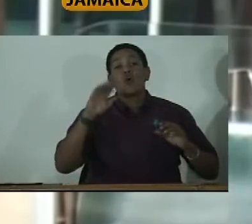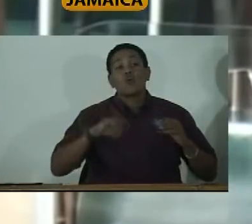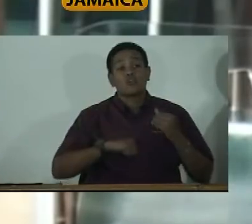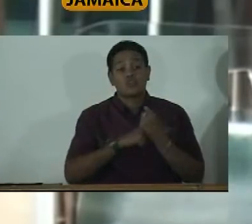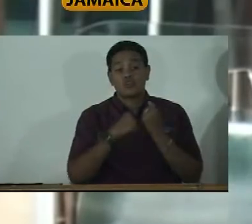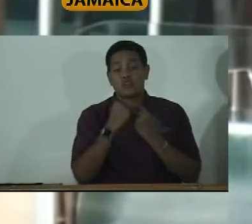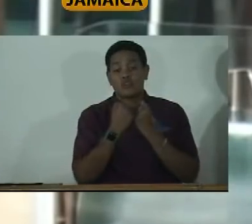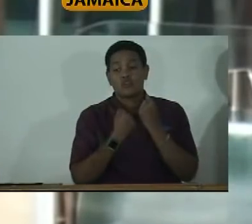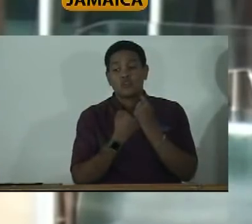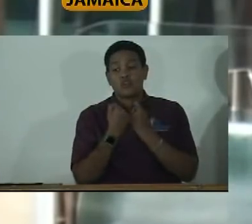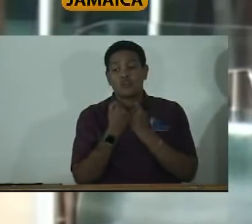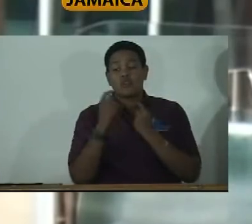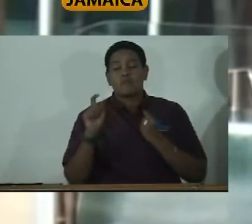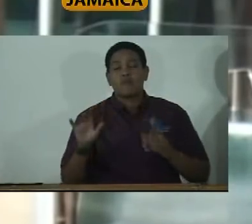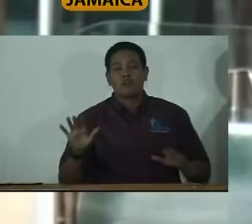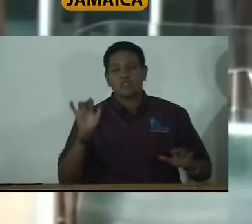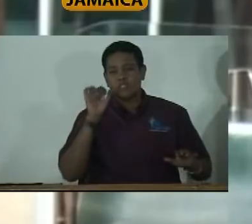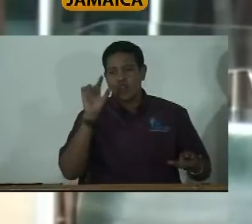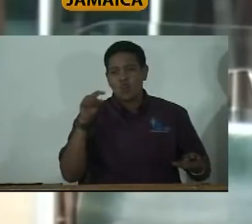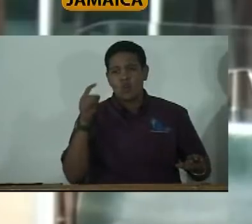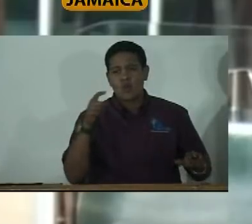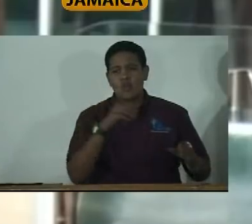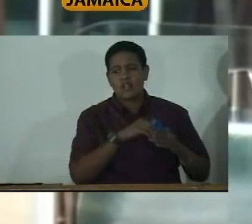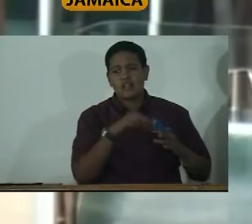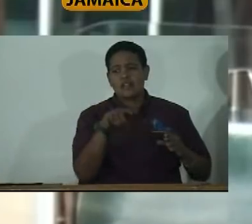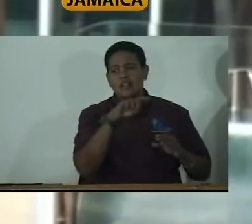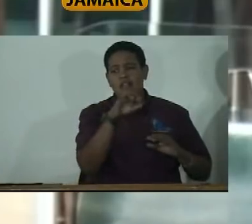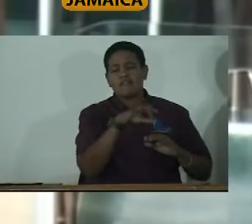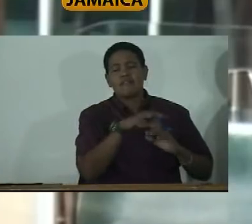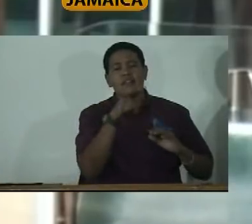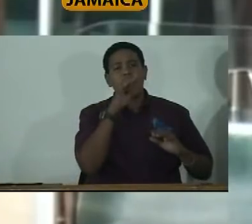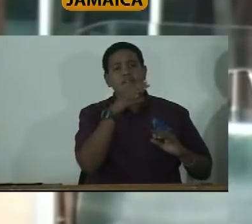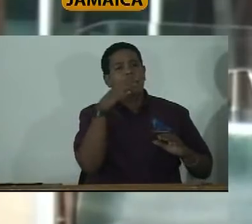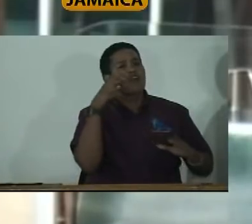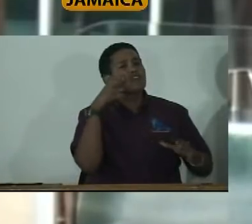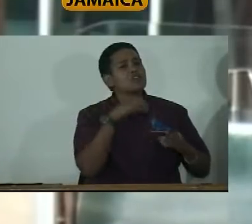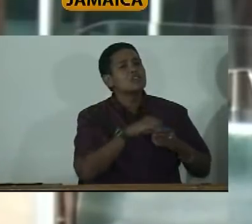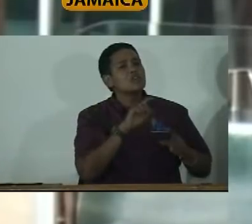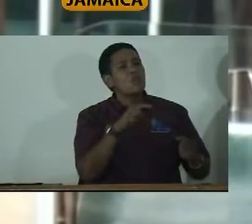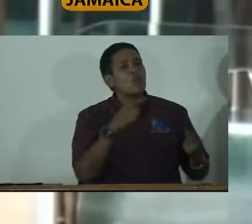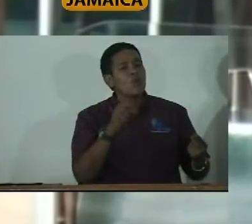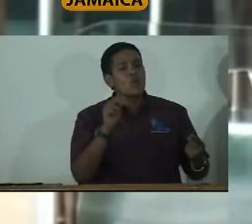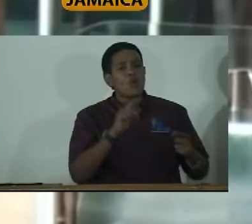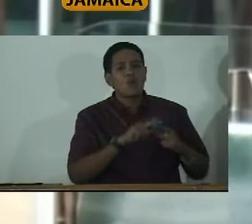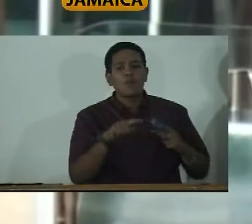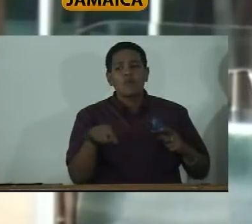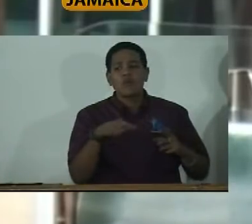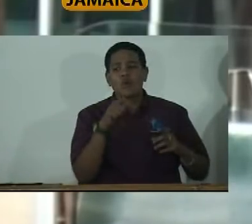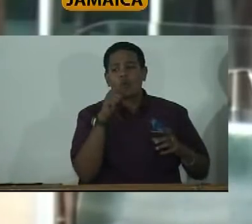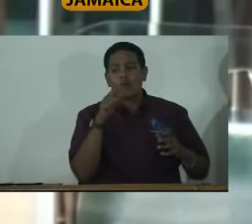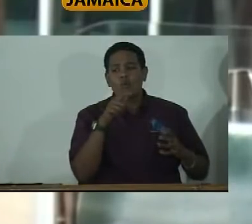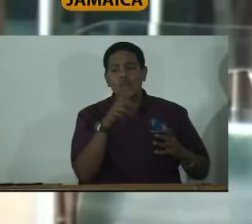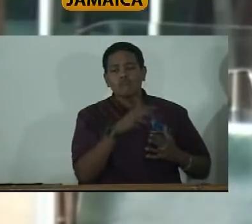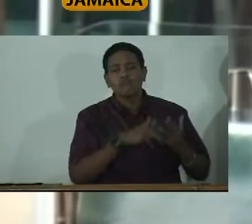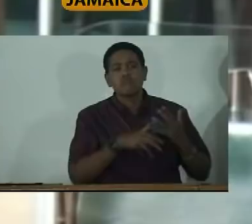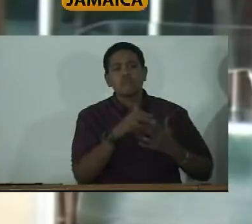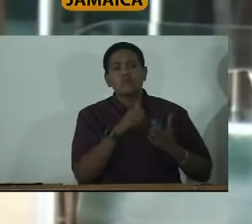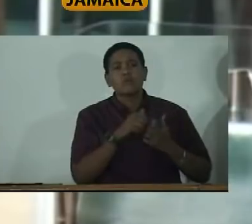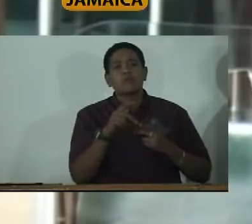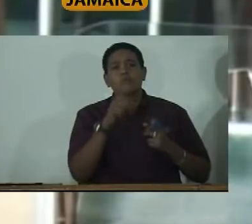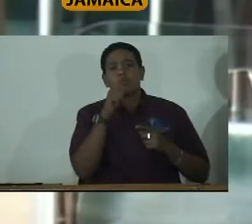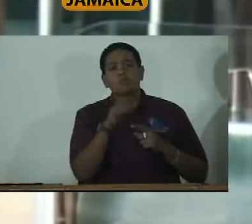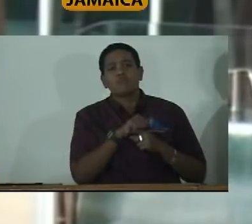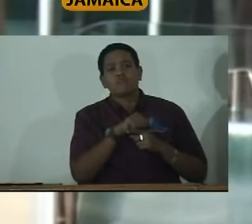deck, not just those in the field of agriculture, but those who interface with the